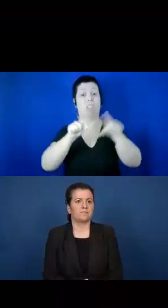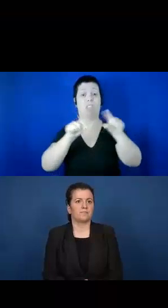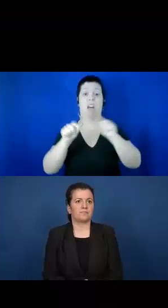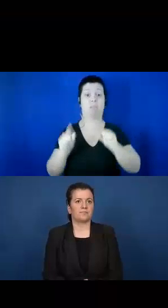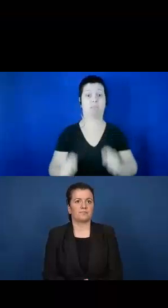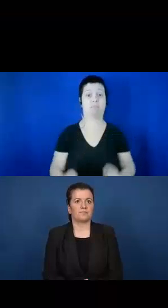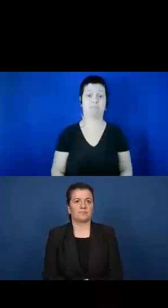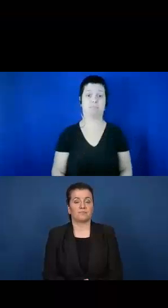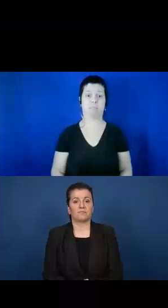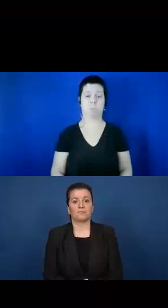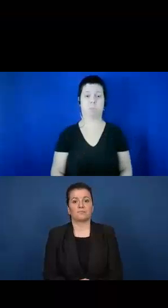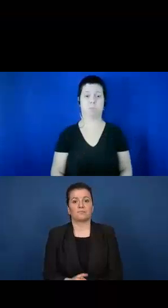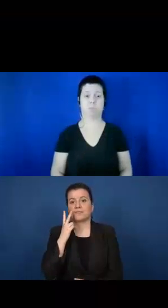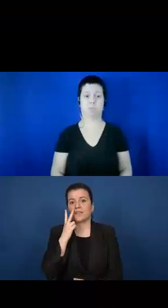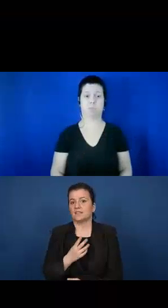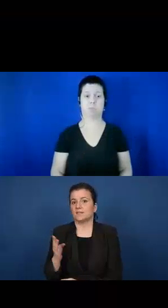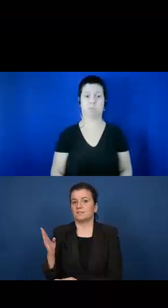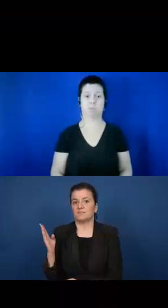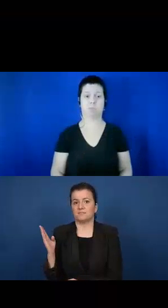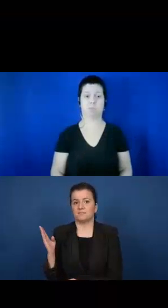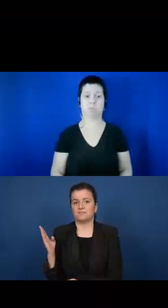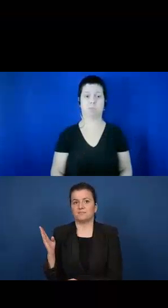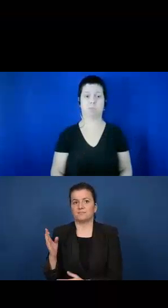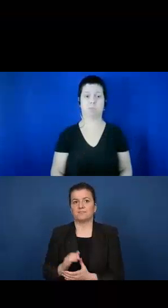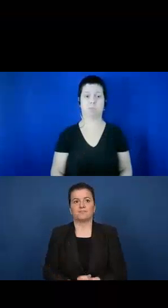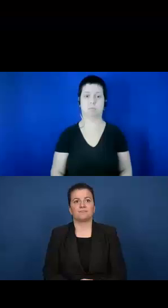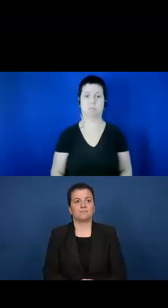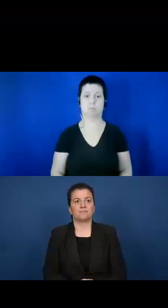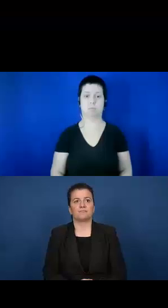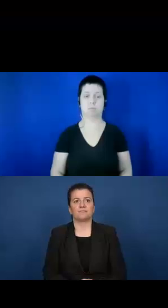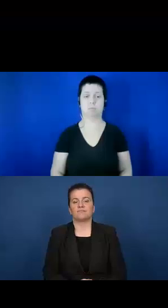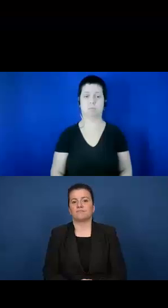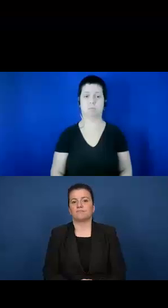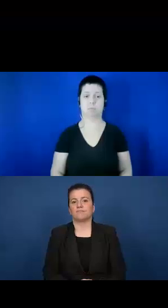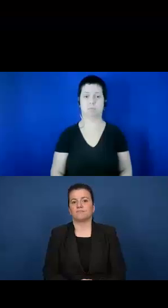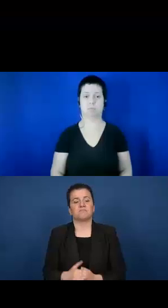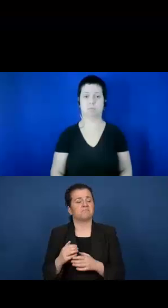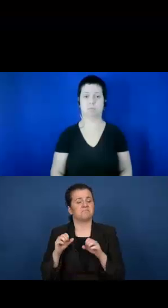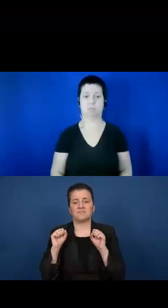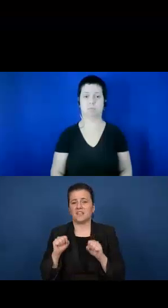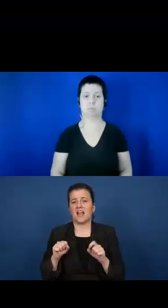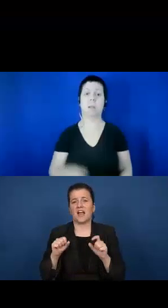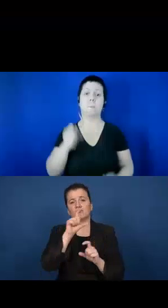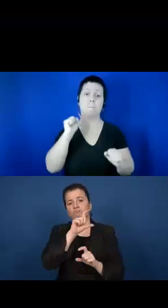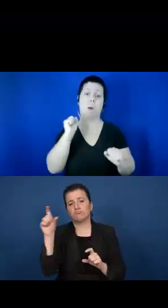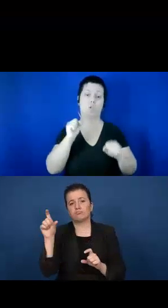We can instruct the actuators to be activated in a sequence one after another, or by